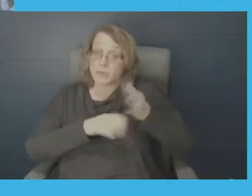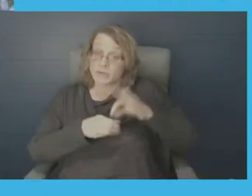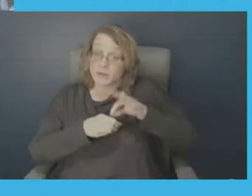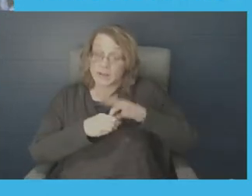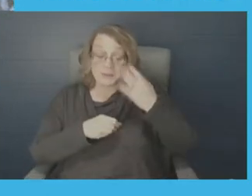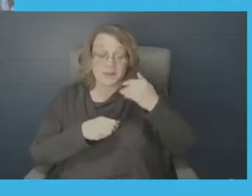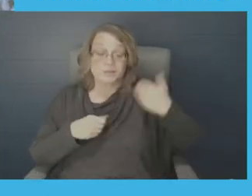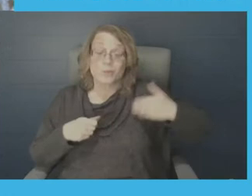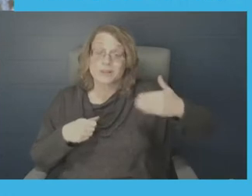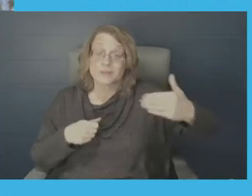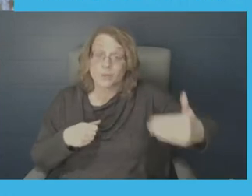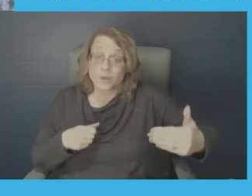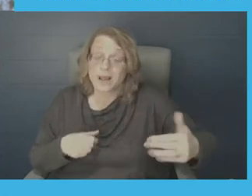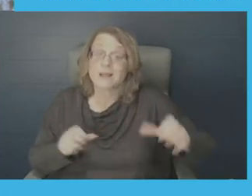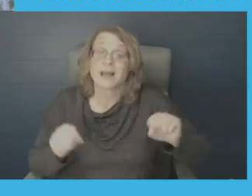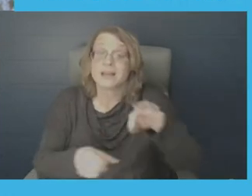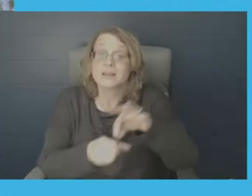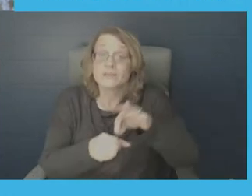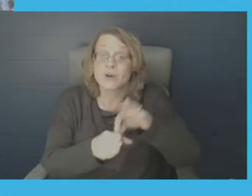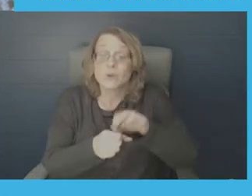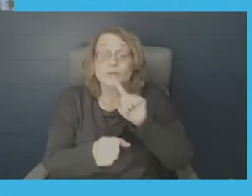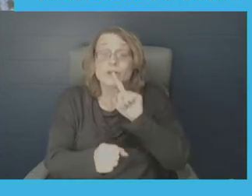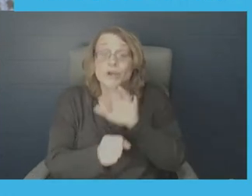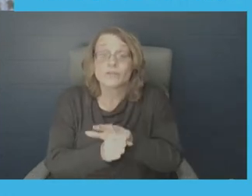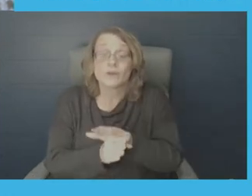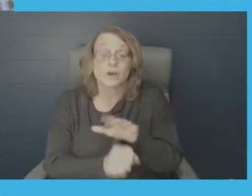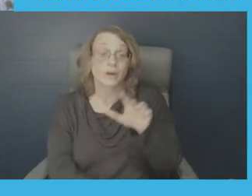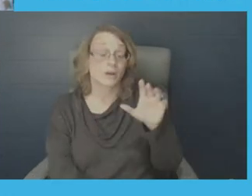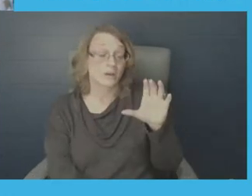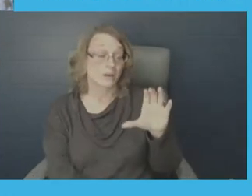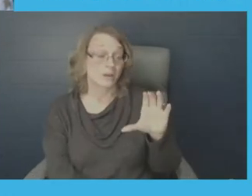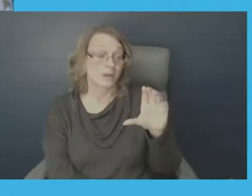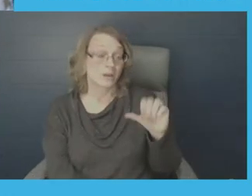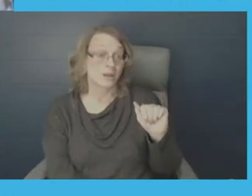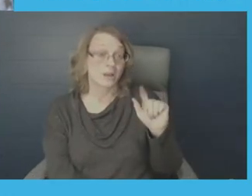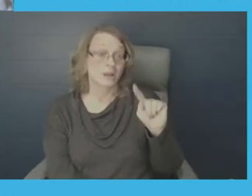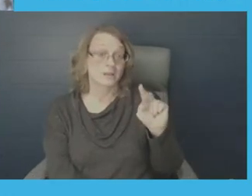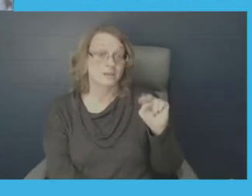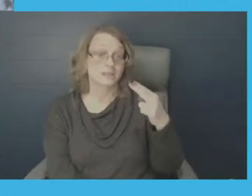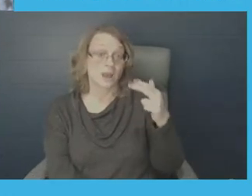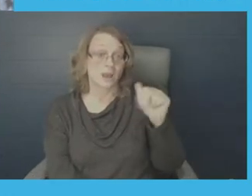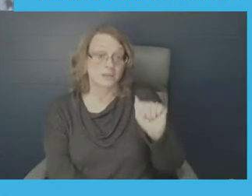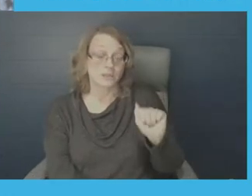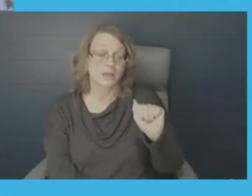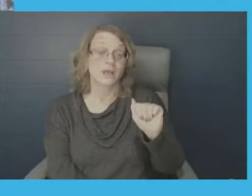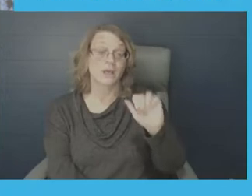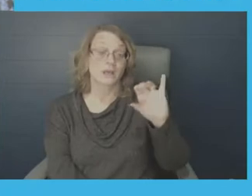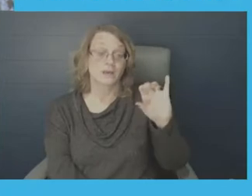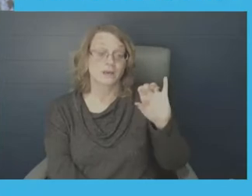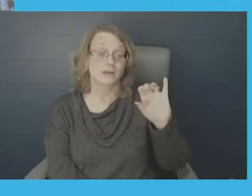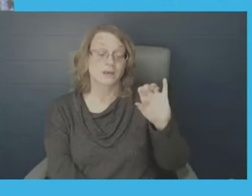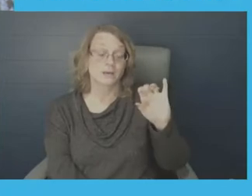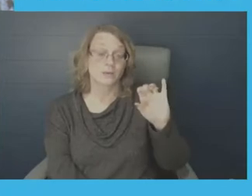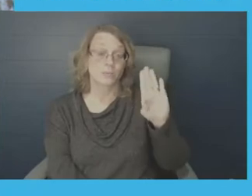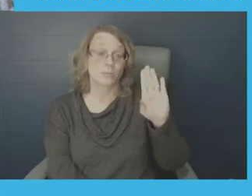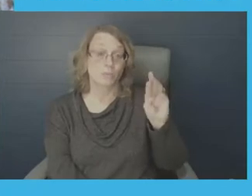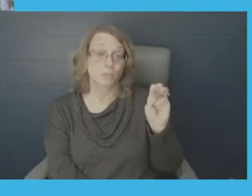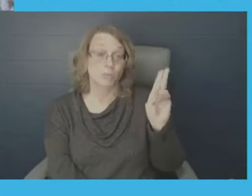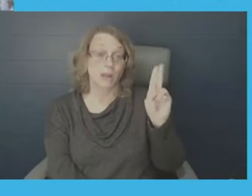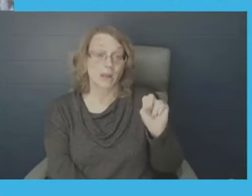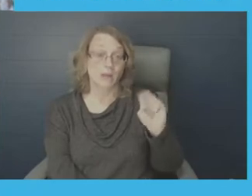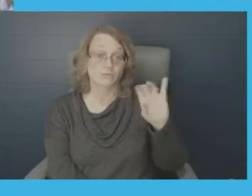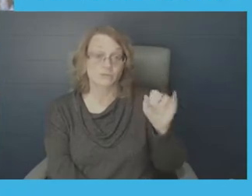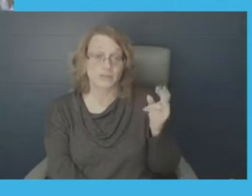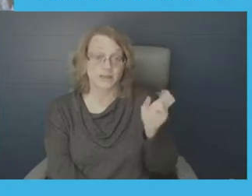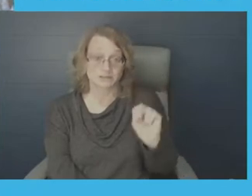I'm running because every now and then in this office I get to do something amazing, like cast my vote to confirm Ketanji Brown Jackson to the